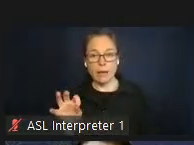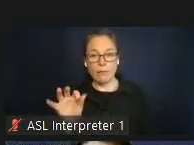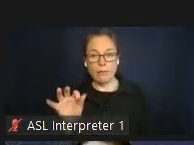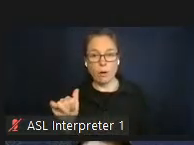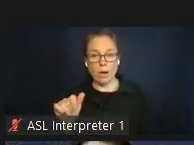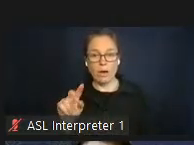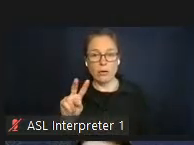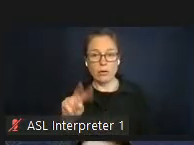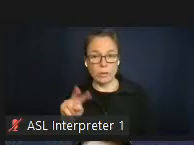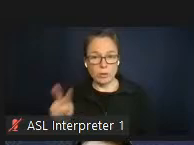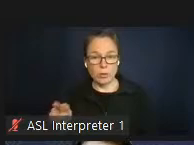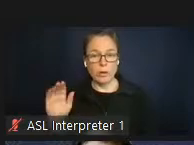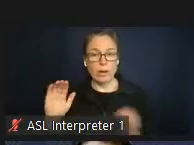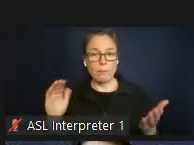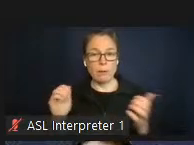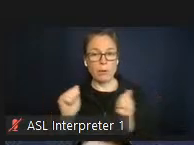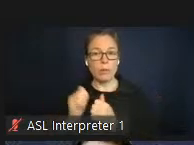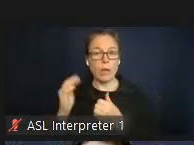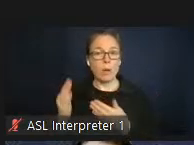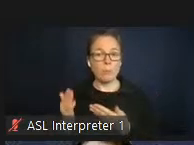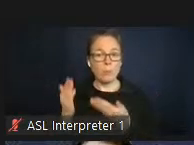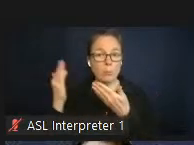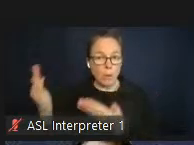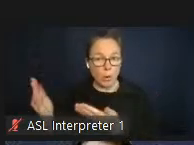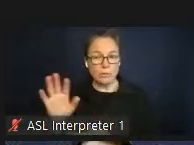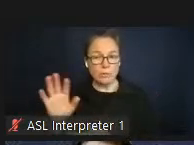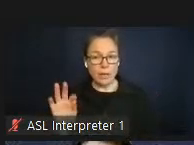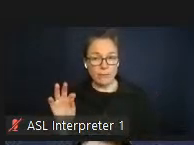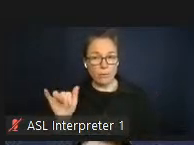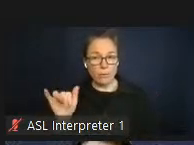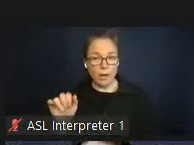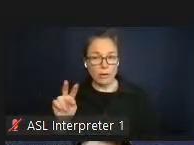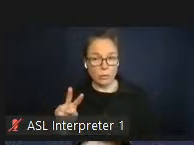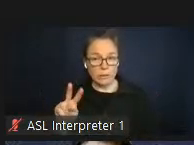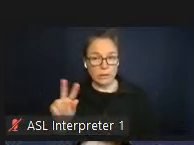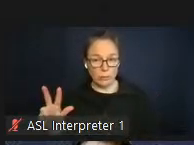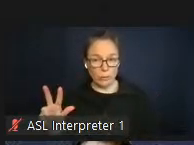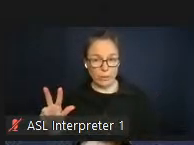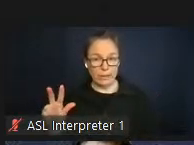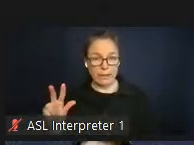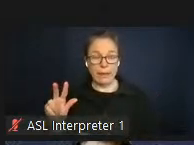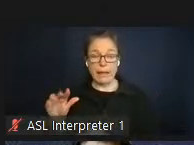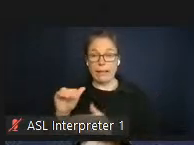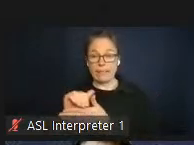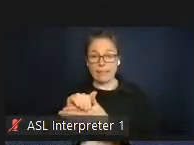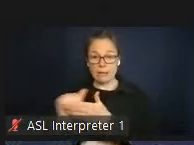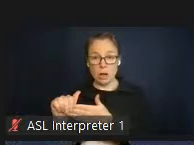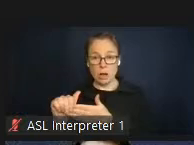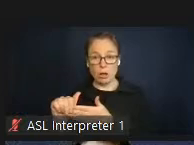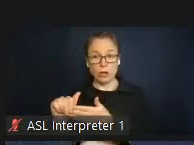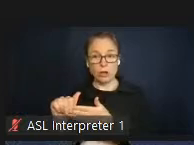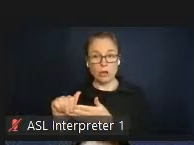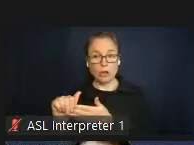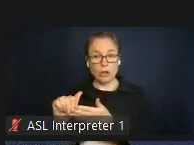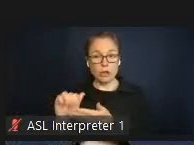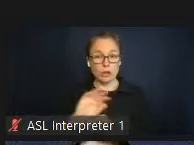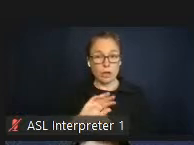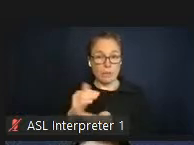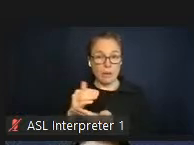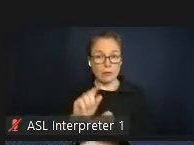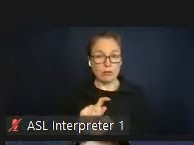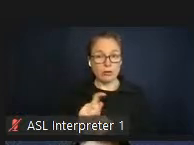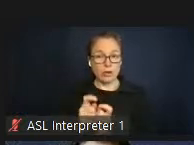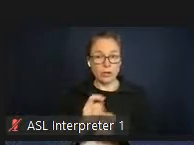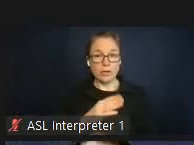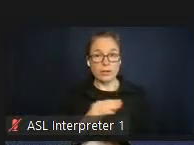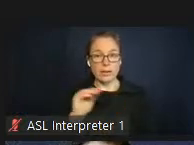compared to the proposed FY23 budget, the dollar amount change as well as the percent